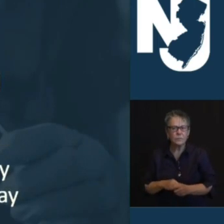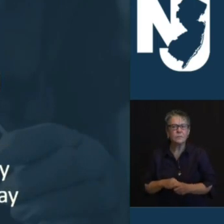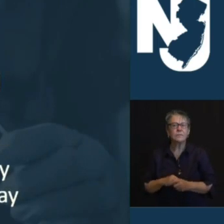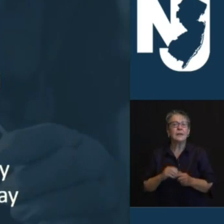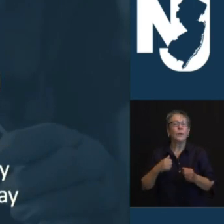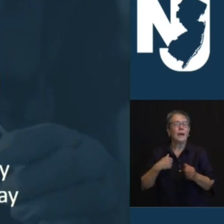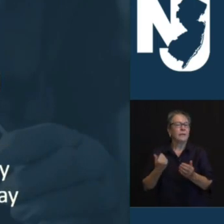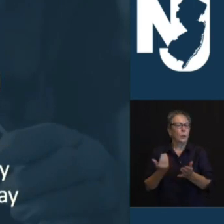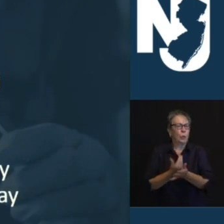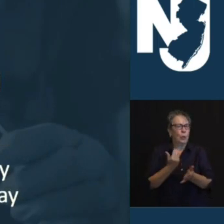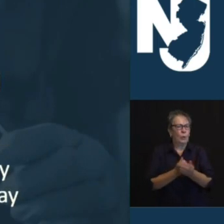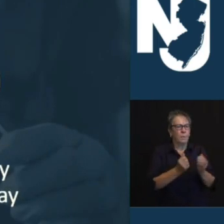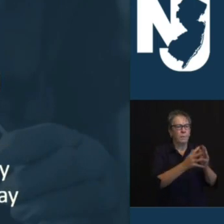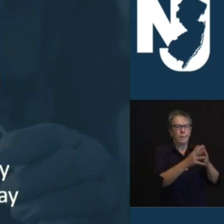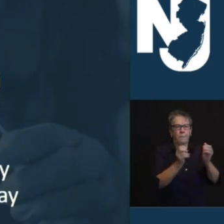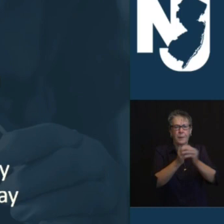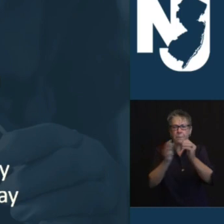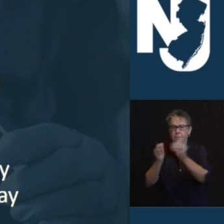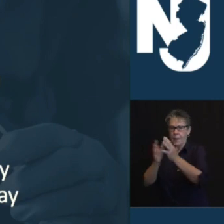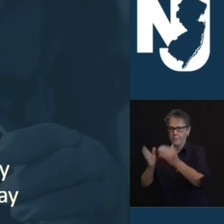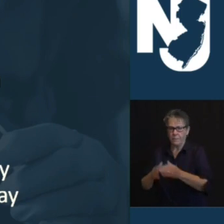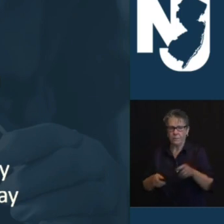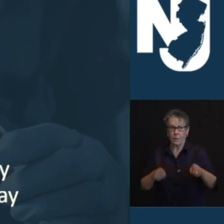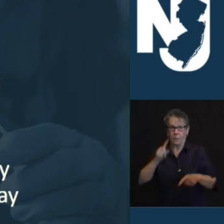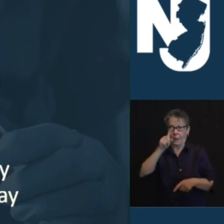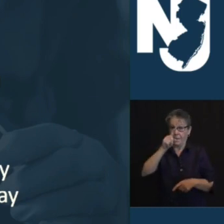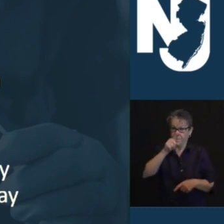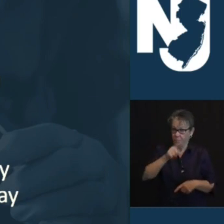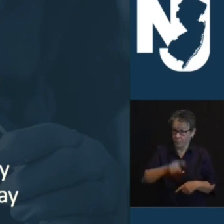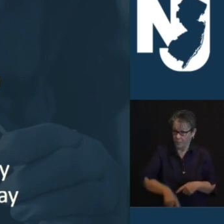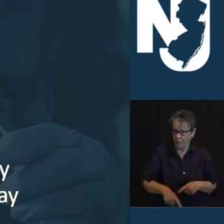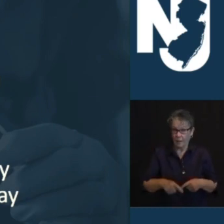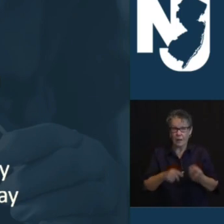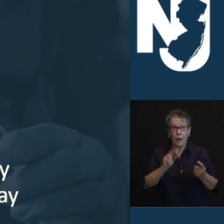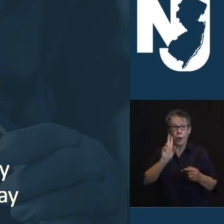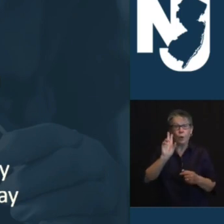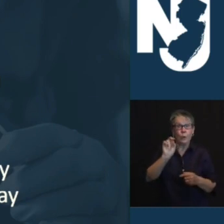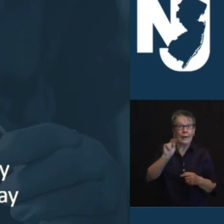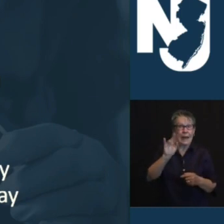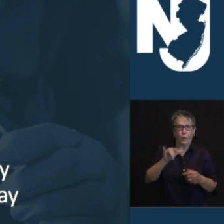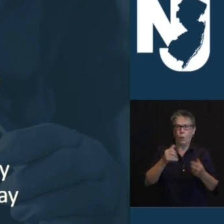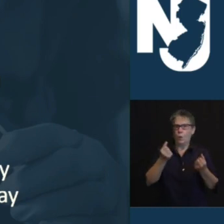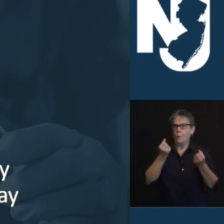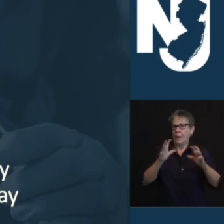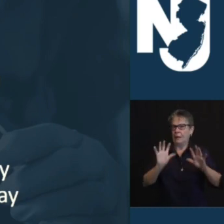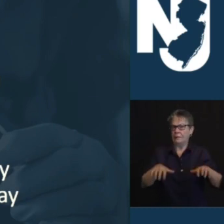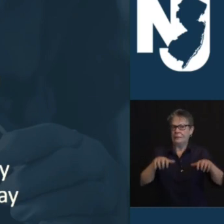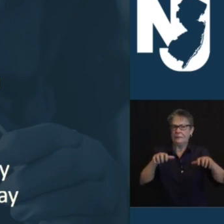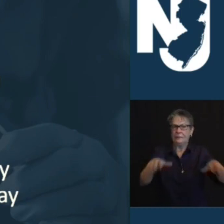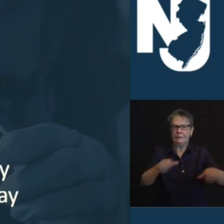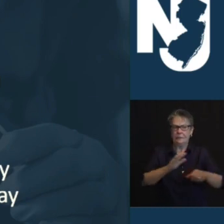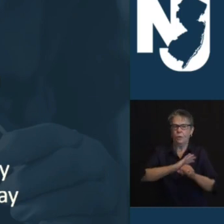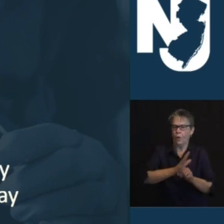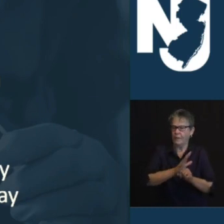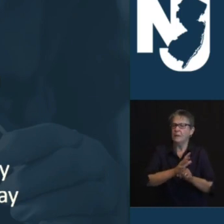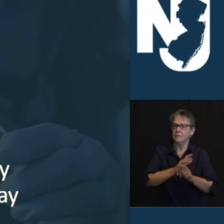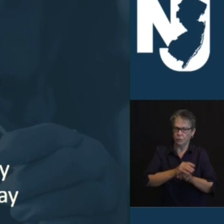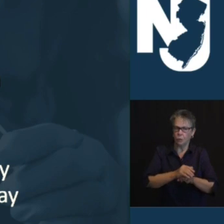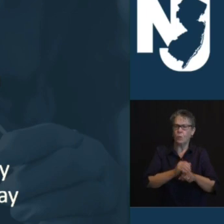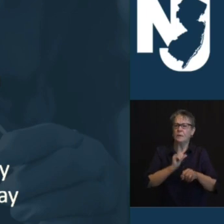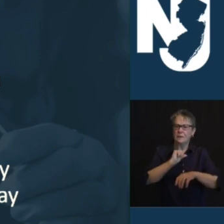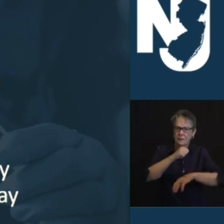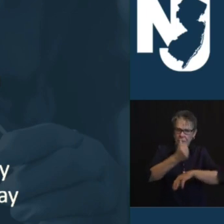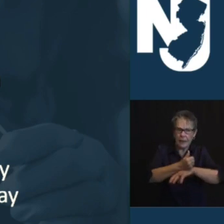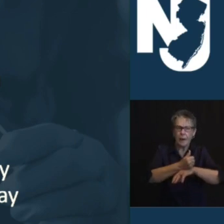has been among our hardest hit counties, there are 2 new sites available to you tomorrow. You can either go to the Jefferson School